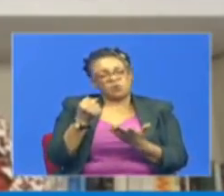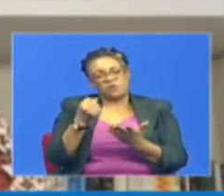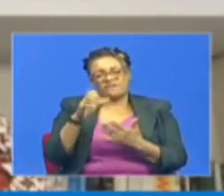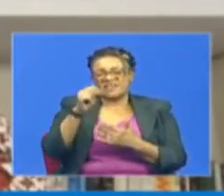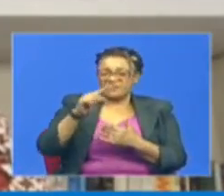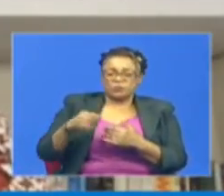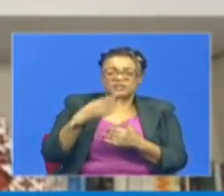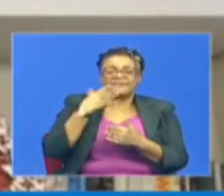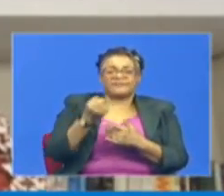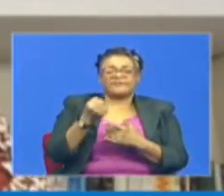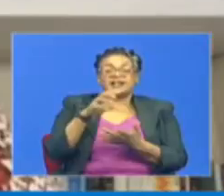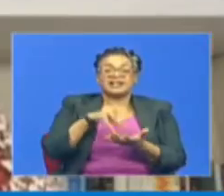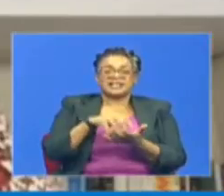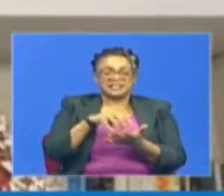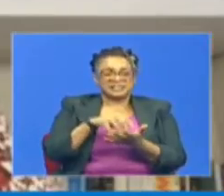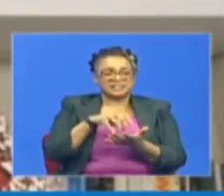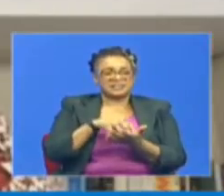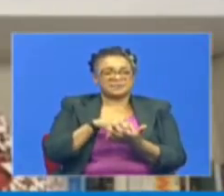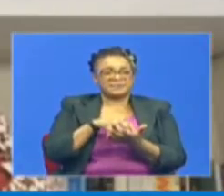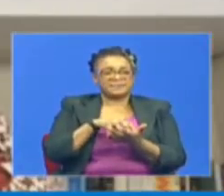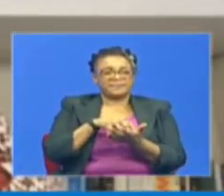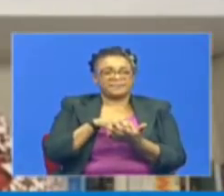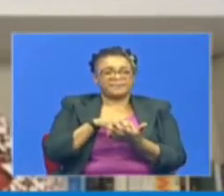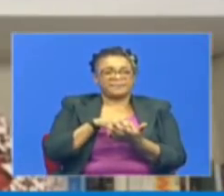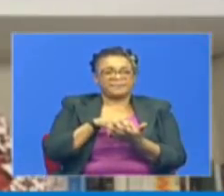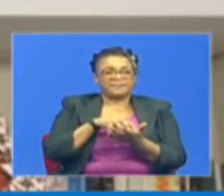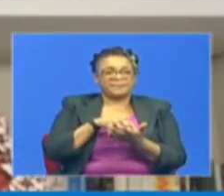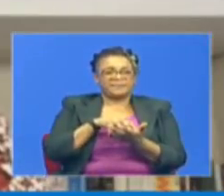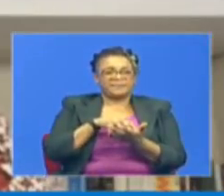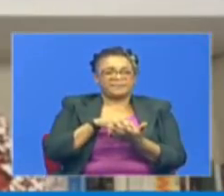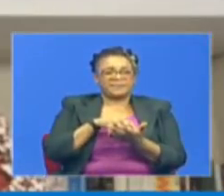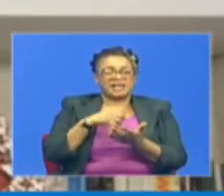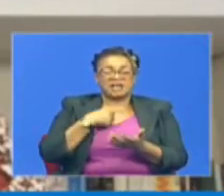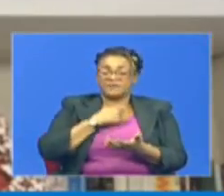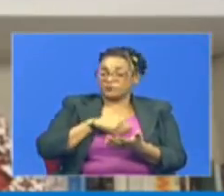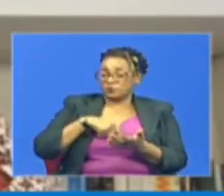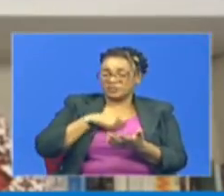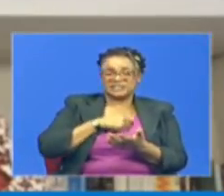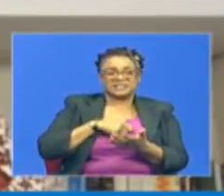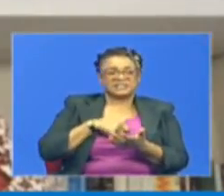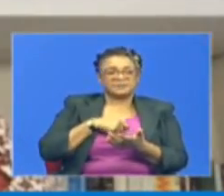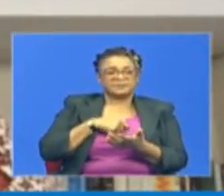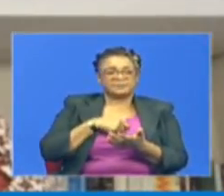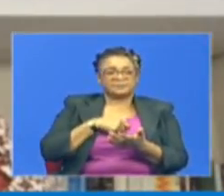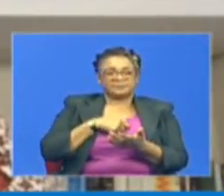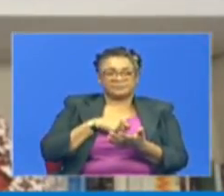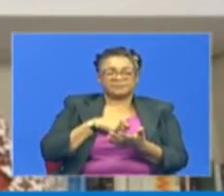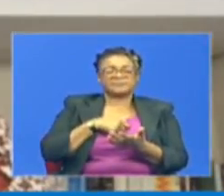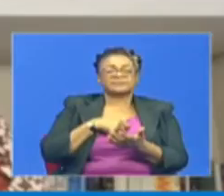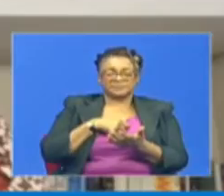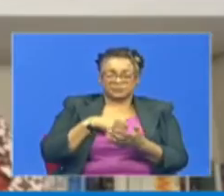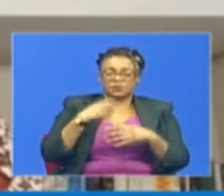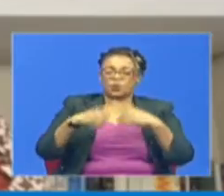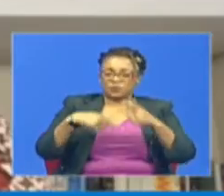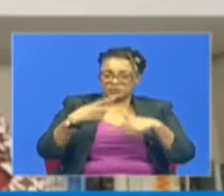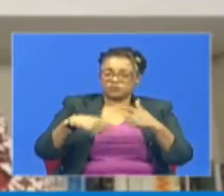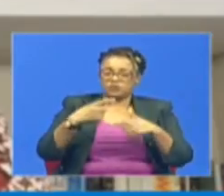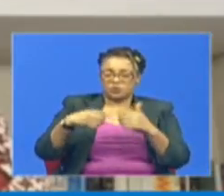5,500 cases at present. Unfortunately, it's still rising because of the